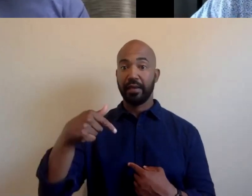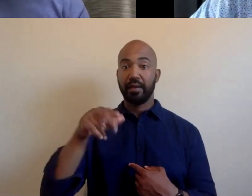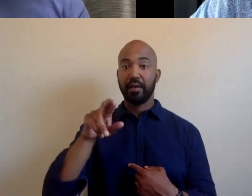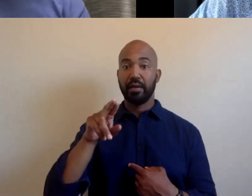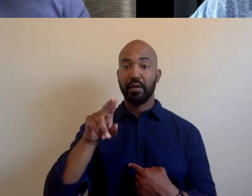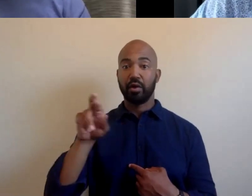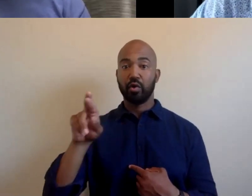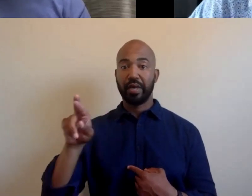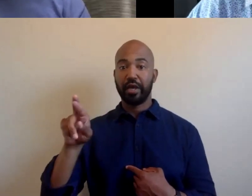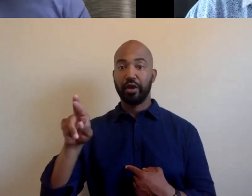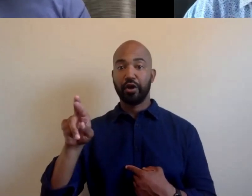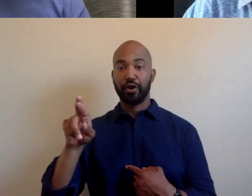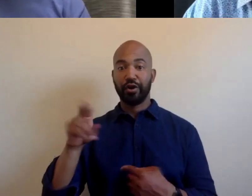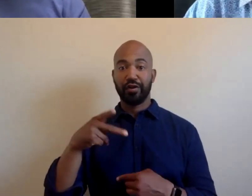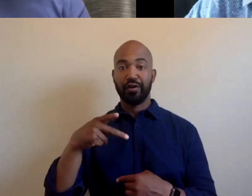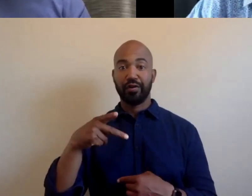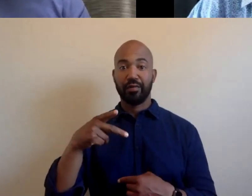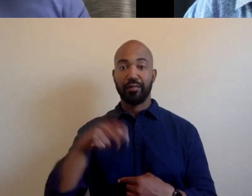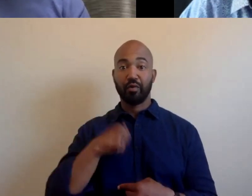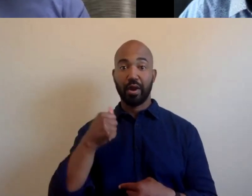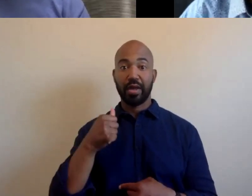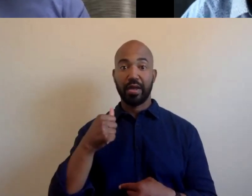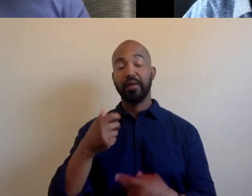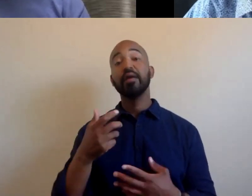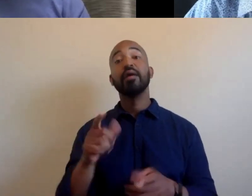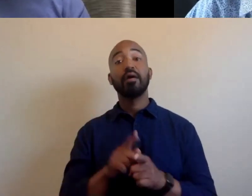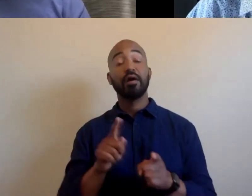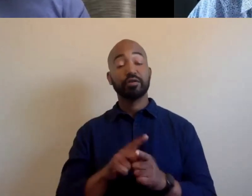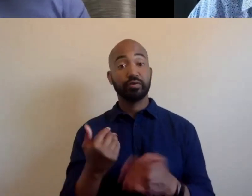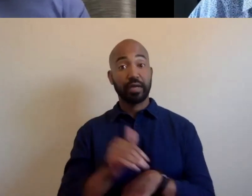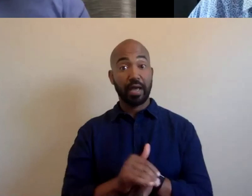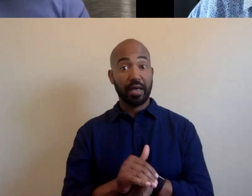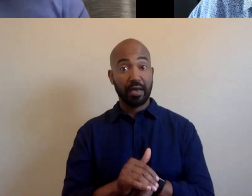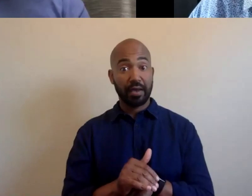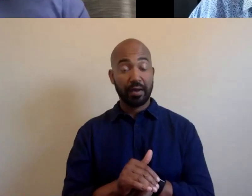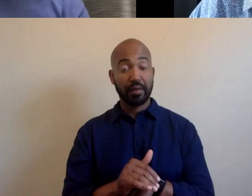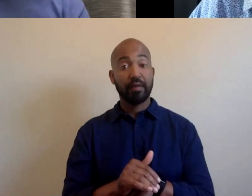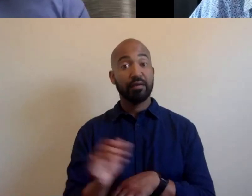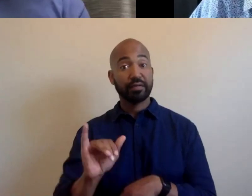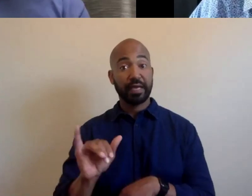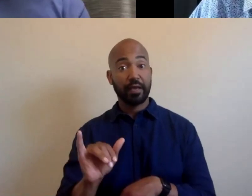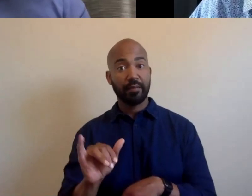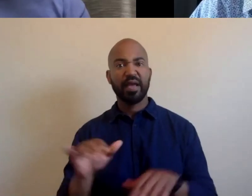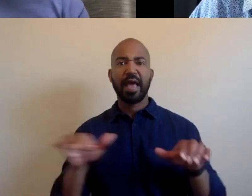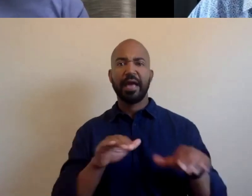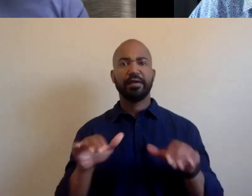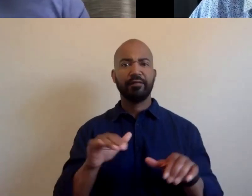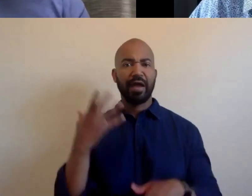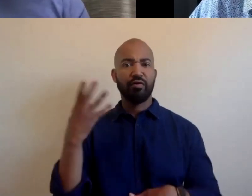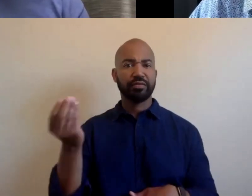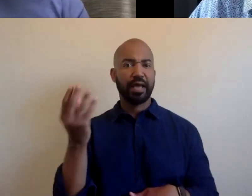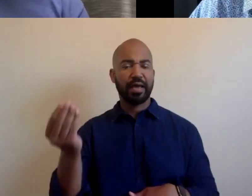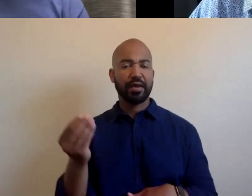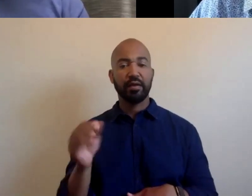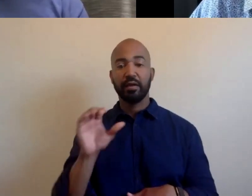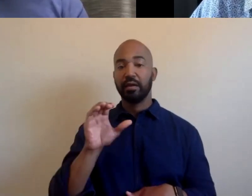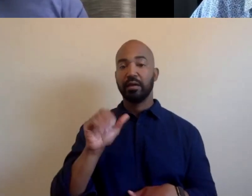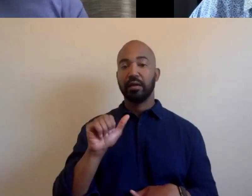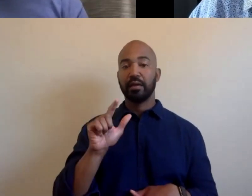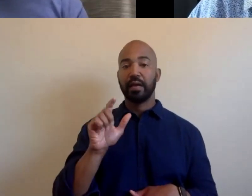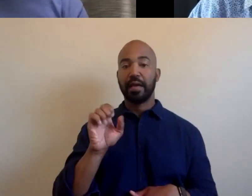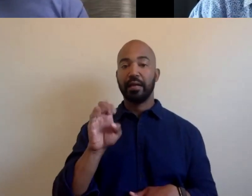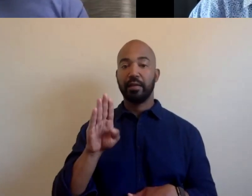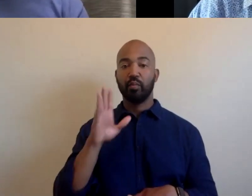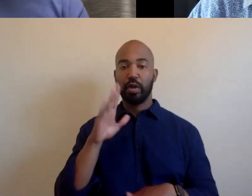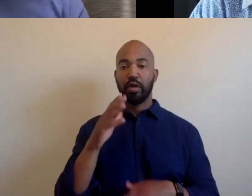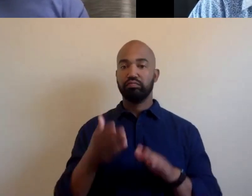then another one that's really related to tonight is to talk about staying active outdoors. So Caleb is going to run that on Saturday, so we'll